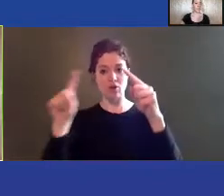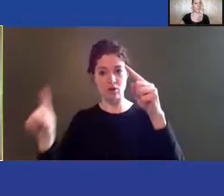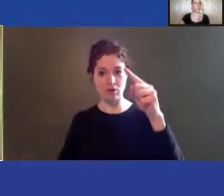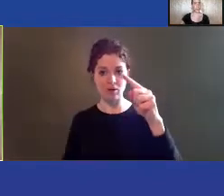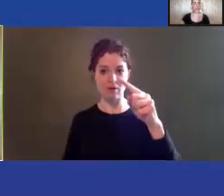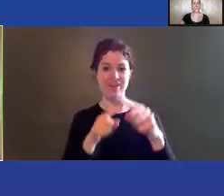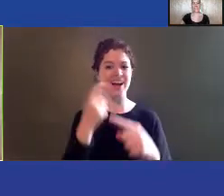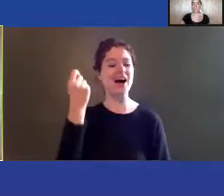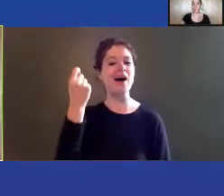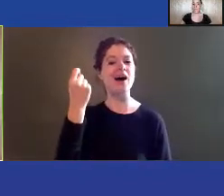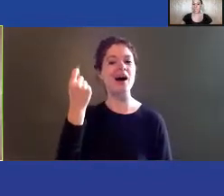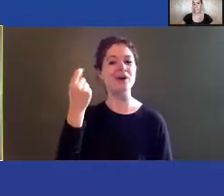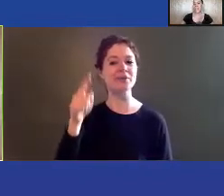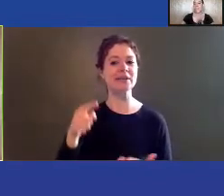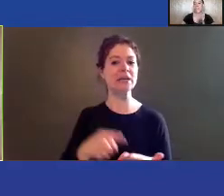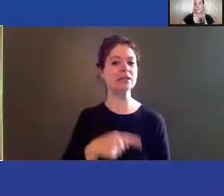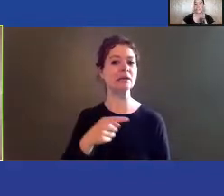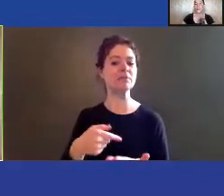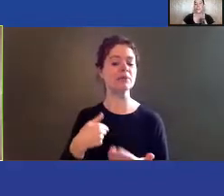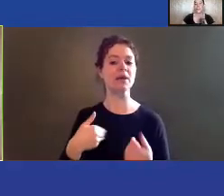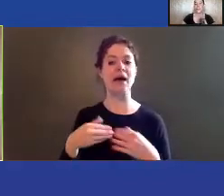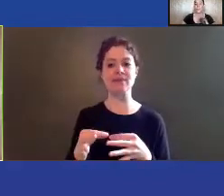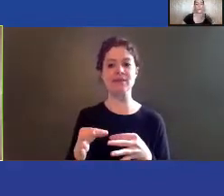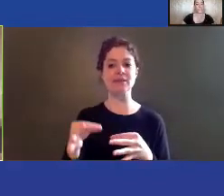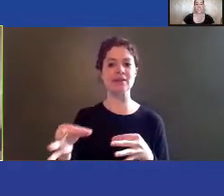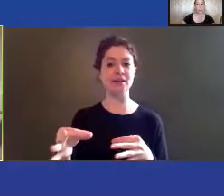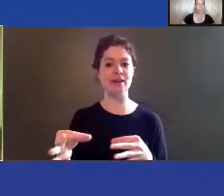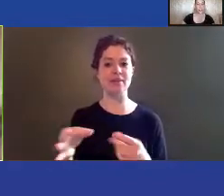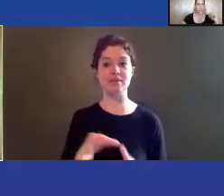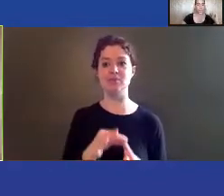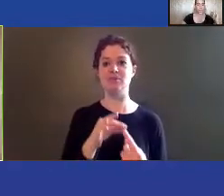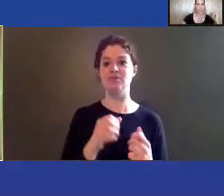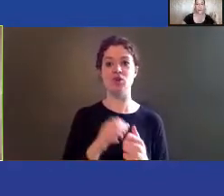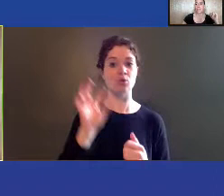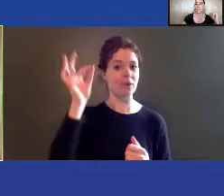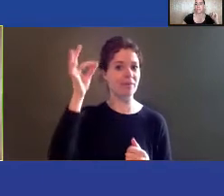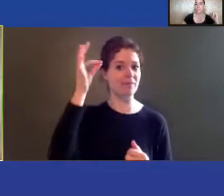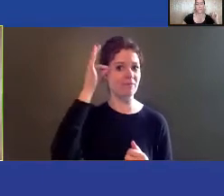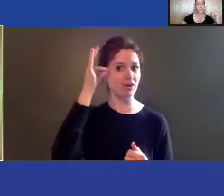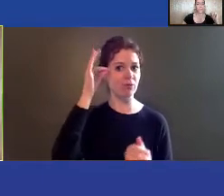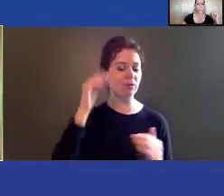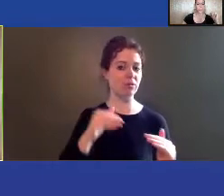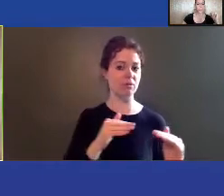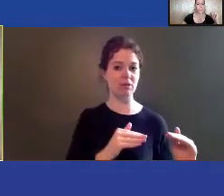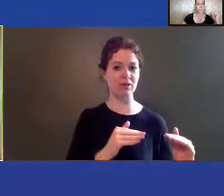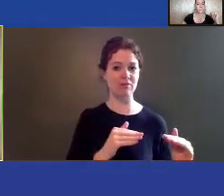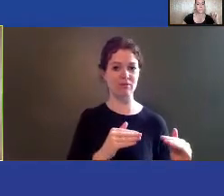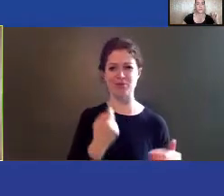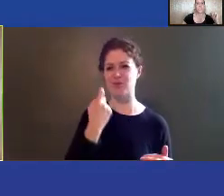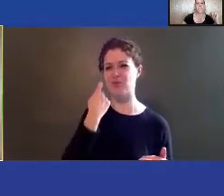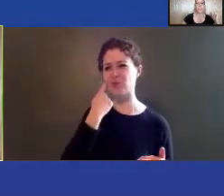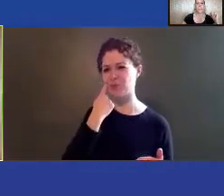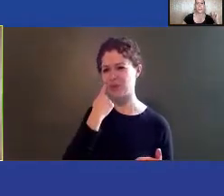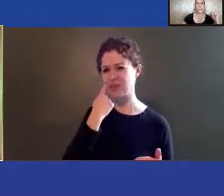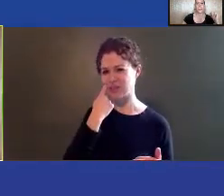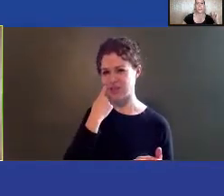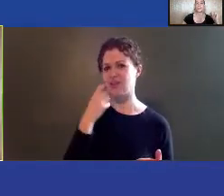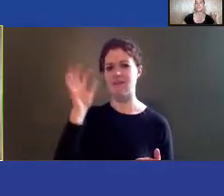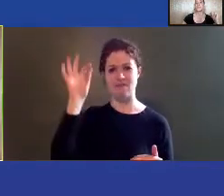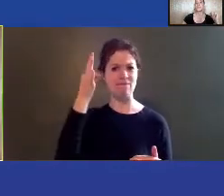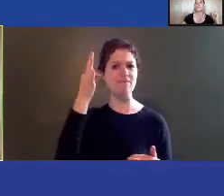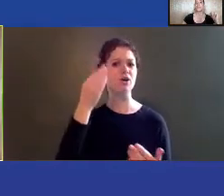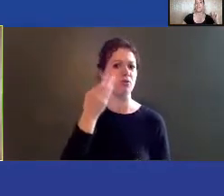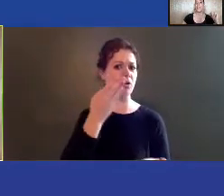budget adoption process, particularly at the federal level. We just had a federal budget pass earlier this month, for example.